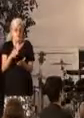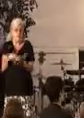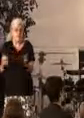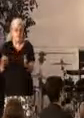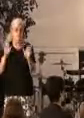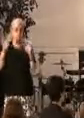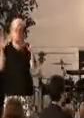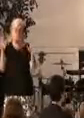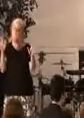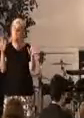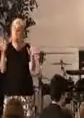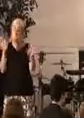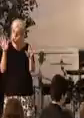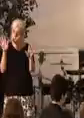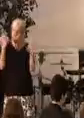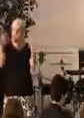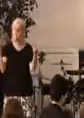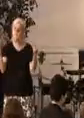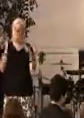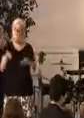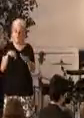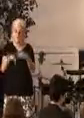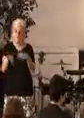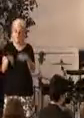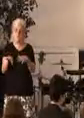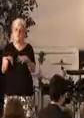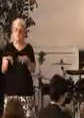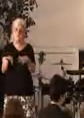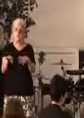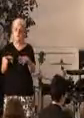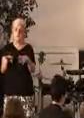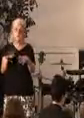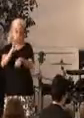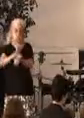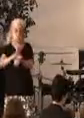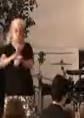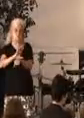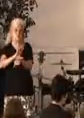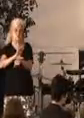community of faith. And I believe it's also including us.